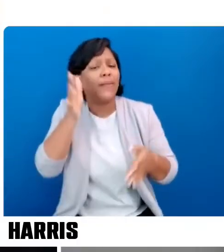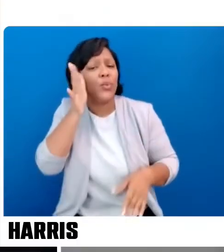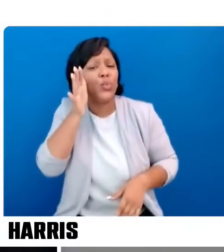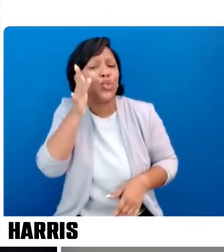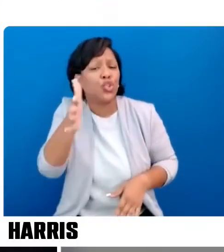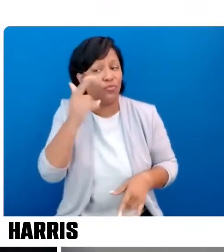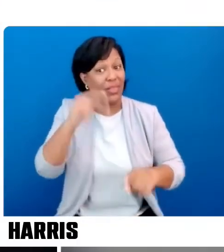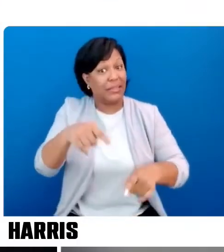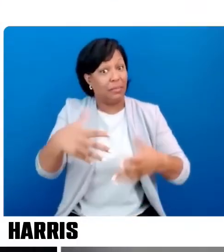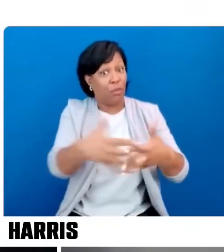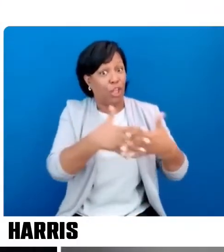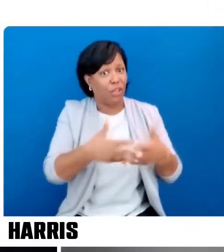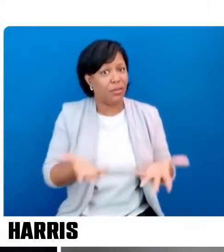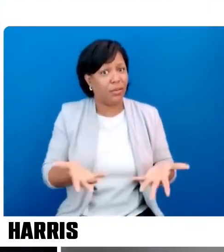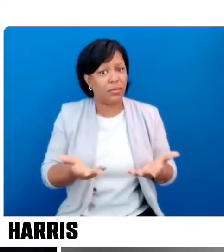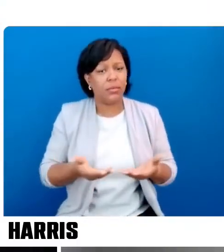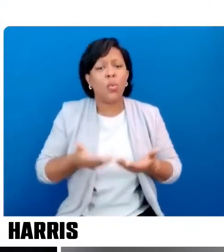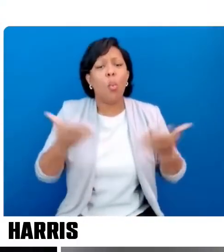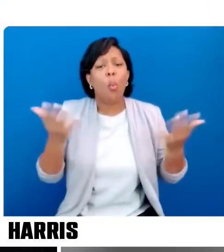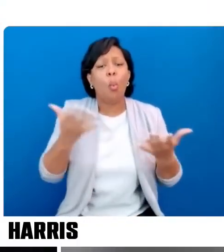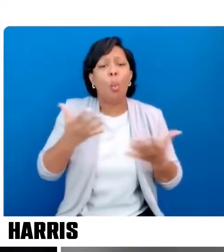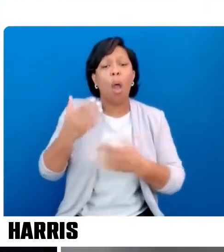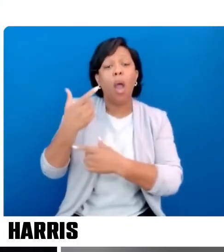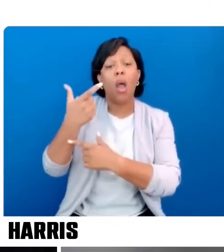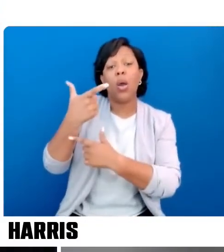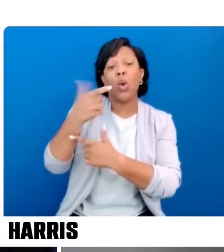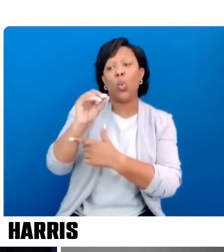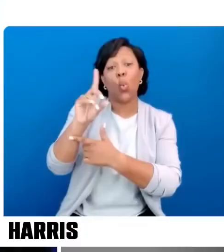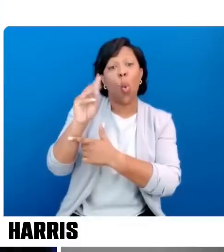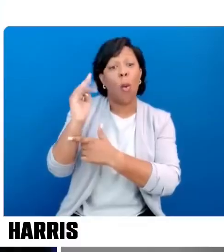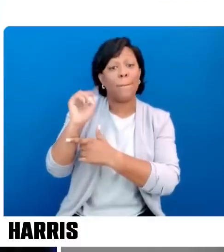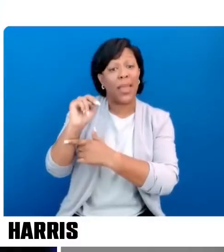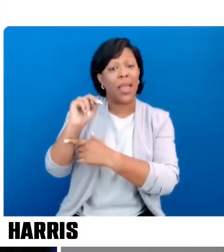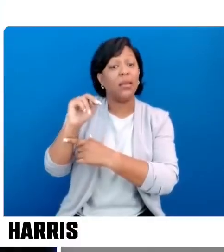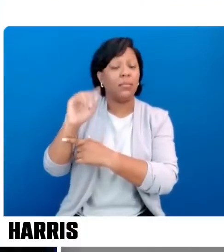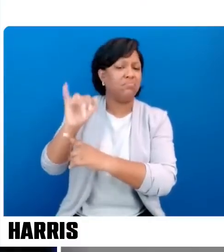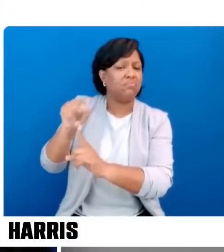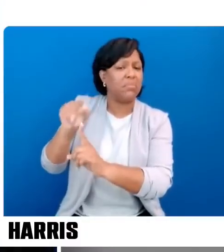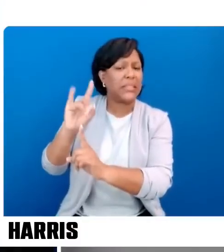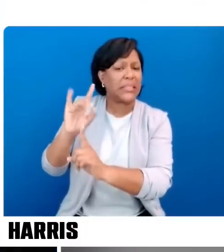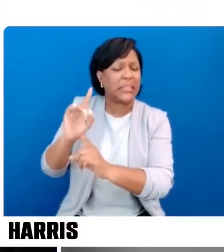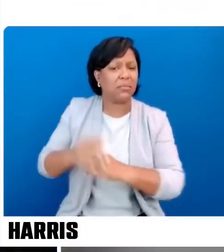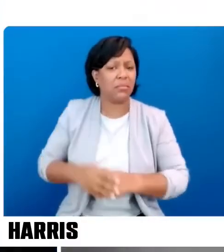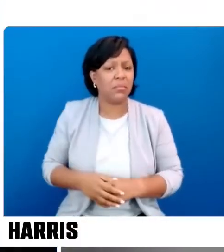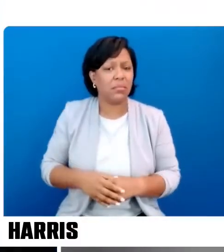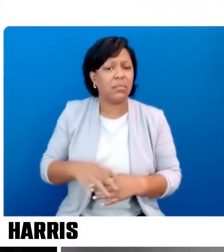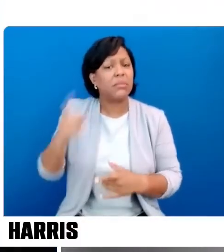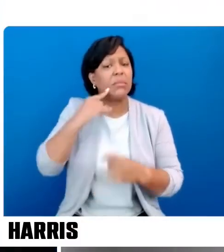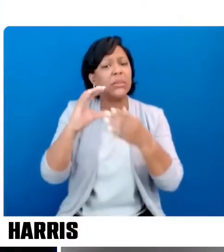Goldman Sachs has said is that Donald Trump's plan would make the economy worse. Mine would